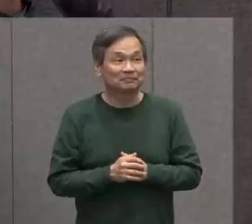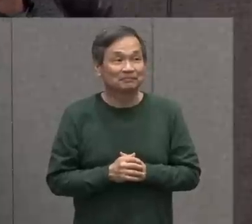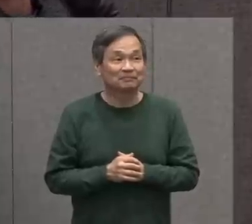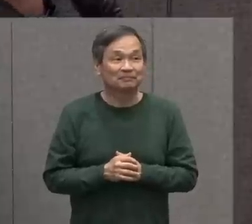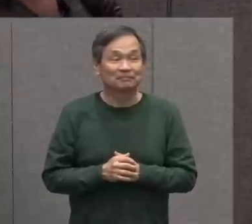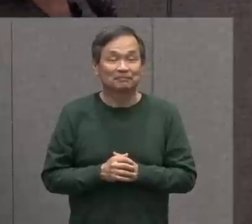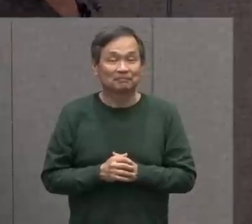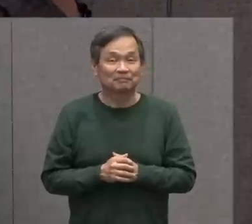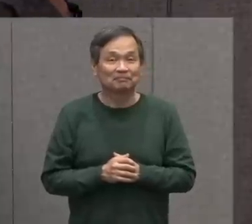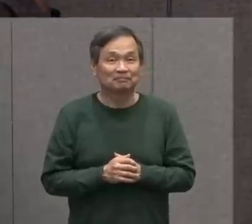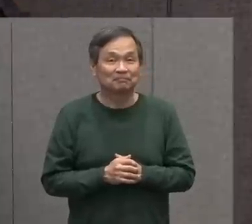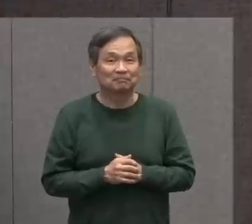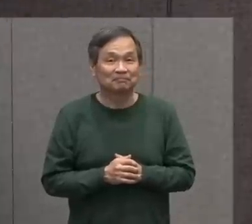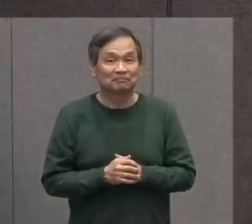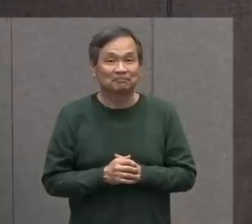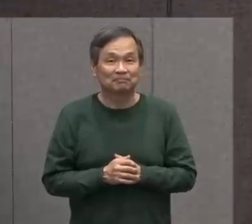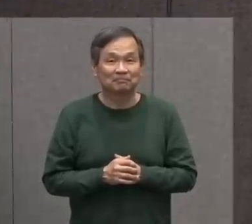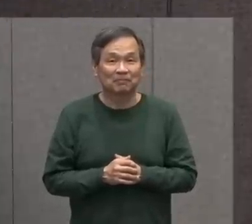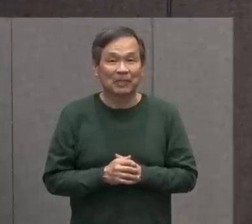Let's think about that.